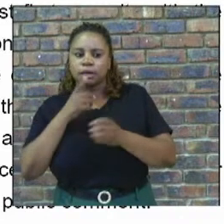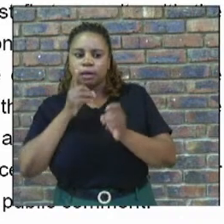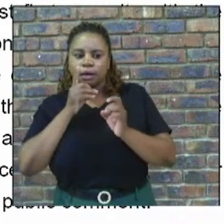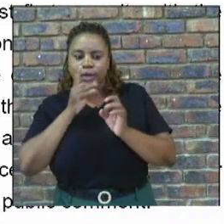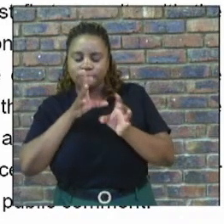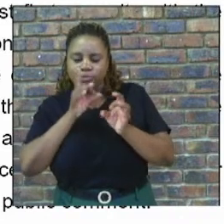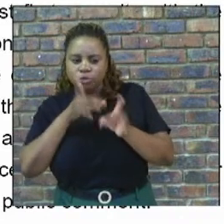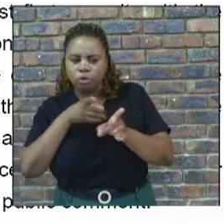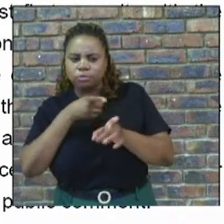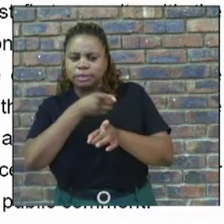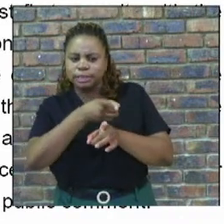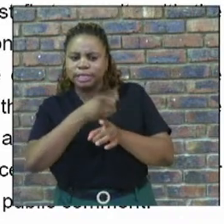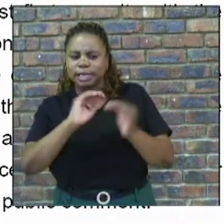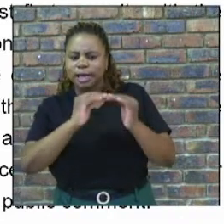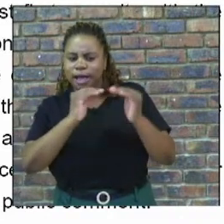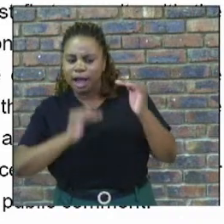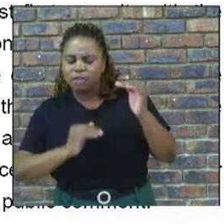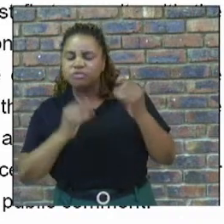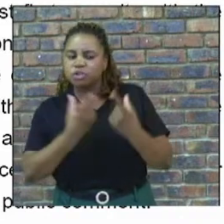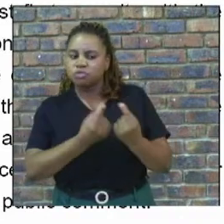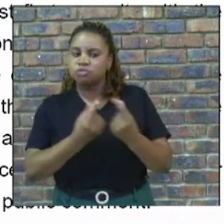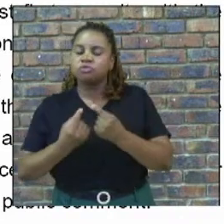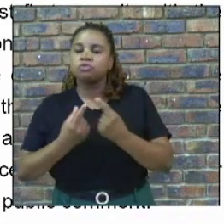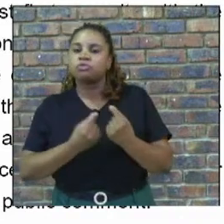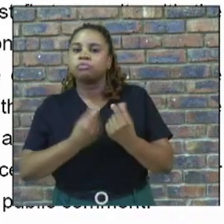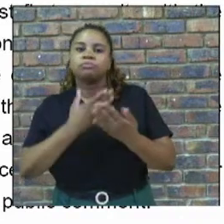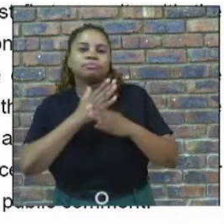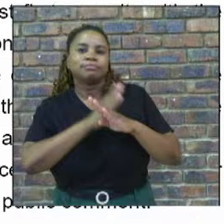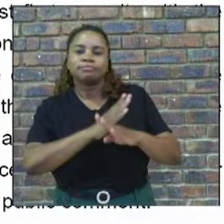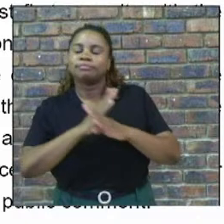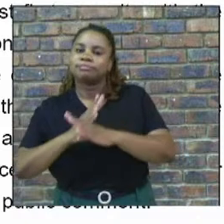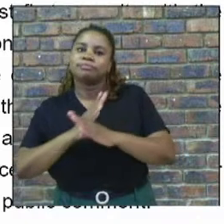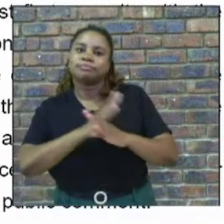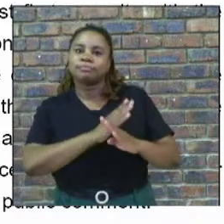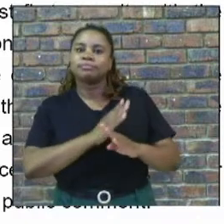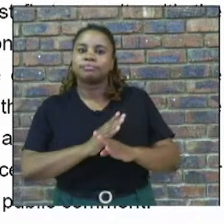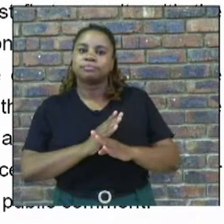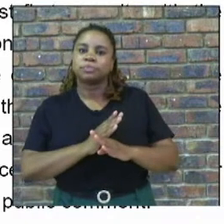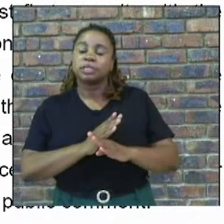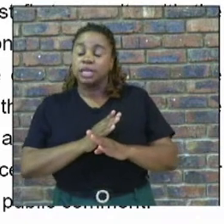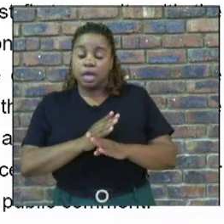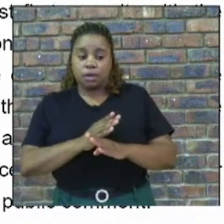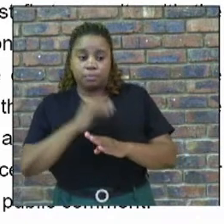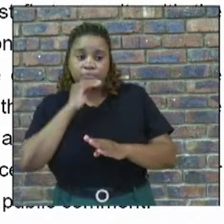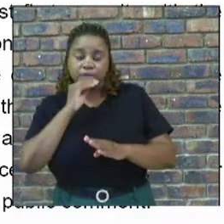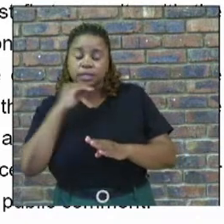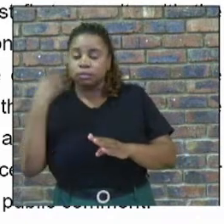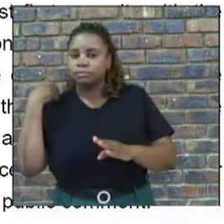power by the minister. She can only do that on recommendation by the ombudsman.